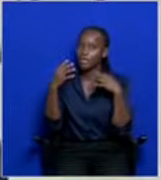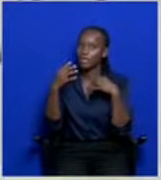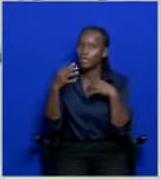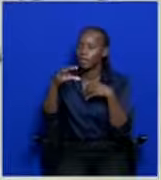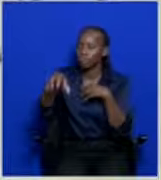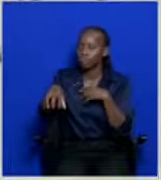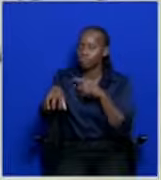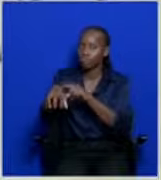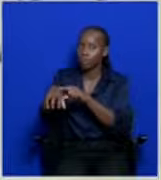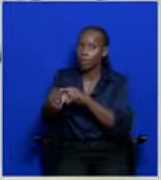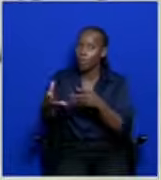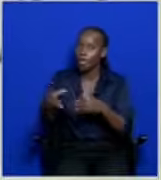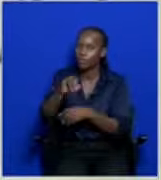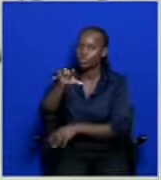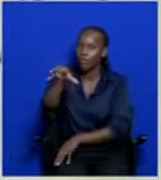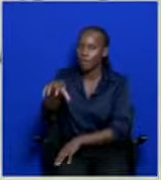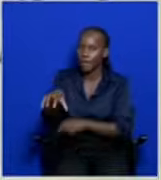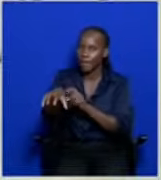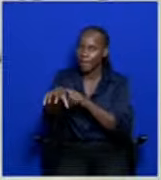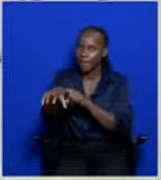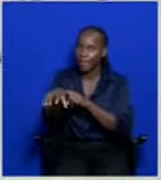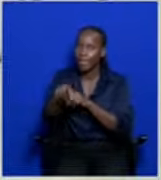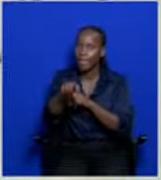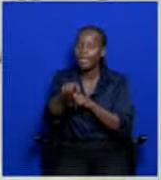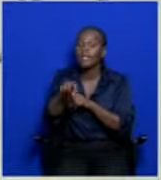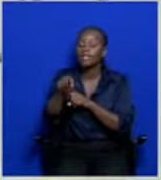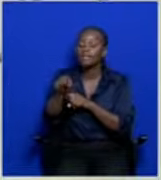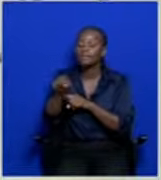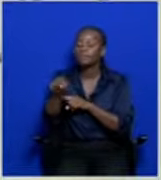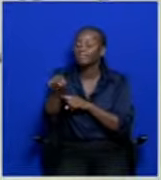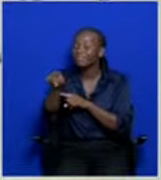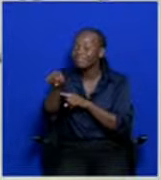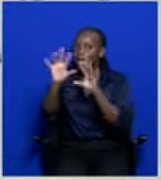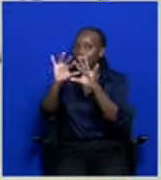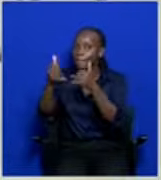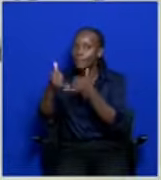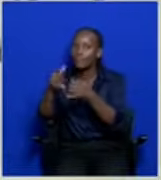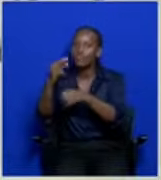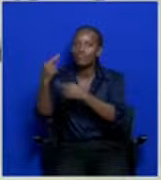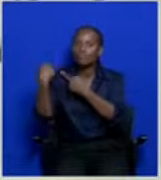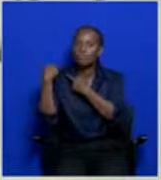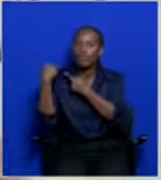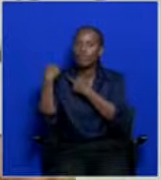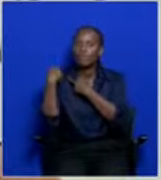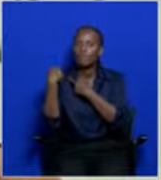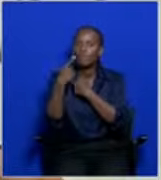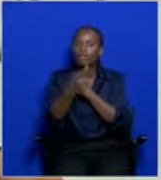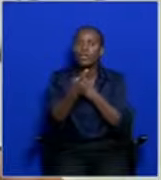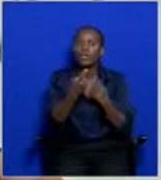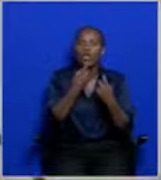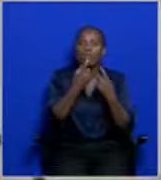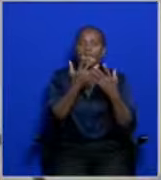It is their video footage, not the complainant video footage.